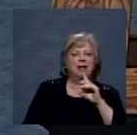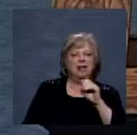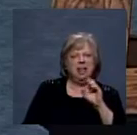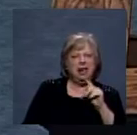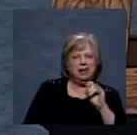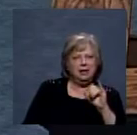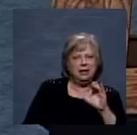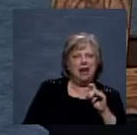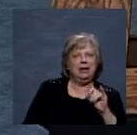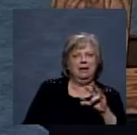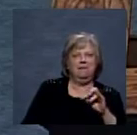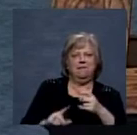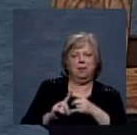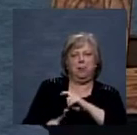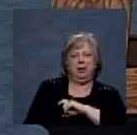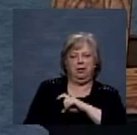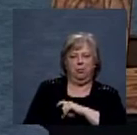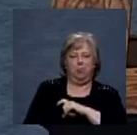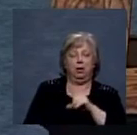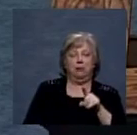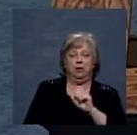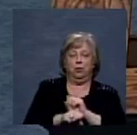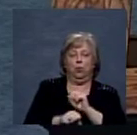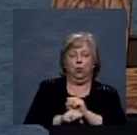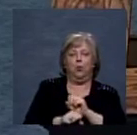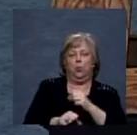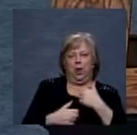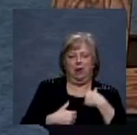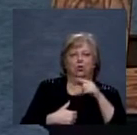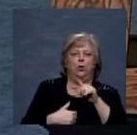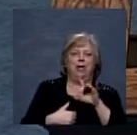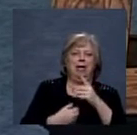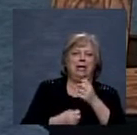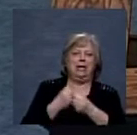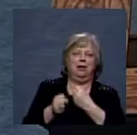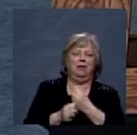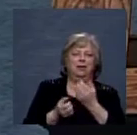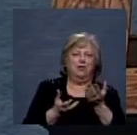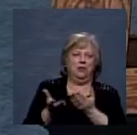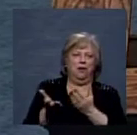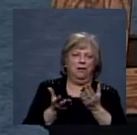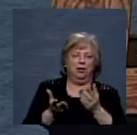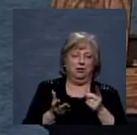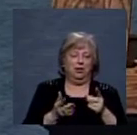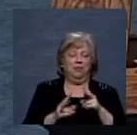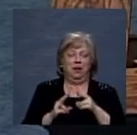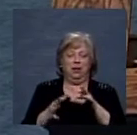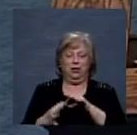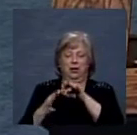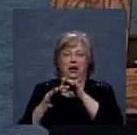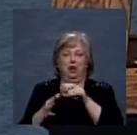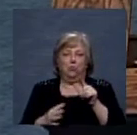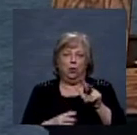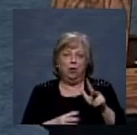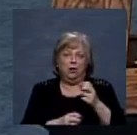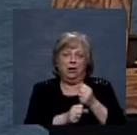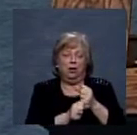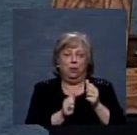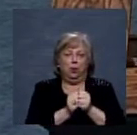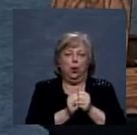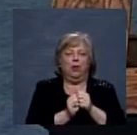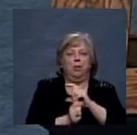Department. Detective Hudson has 28 years of service, very unique in one sense, 23 years with the Little Rock